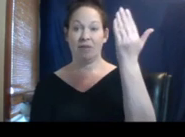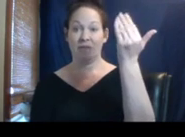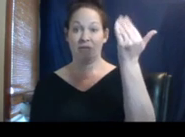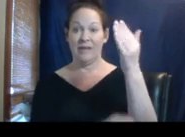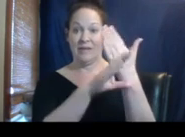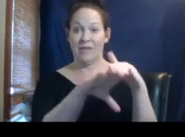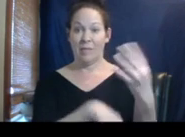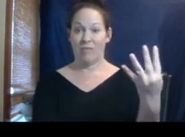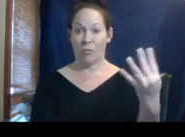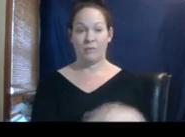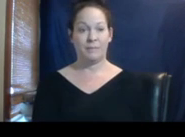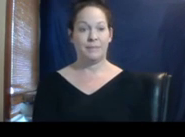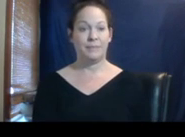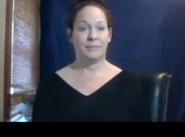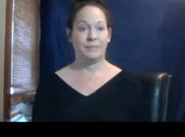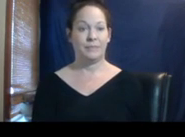to show